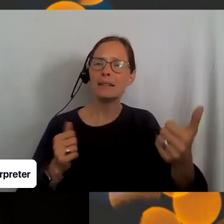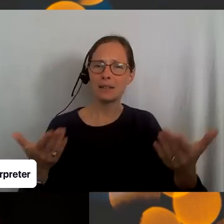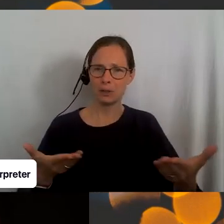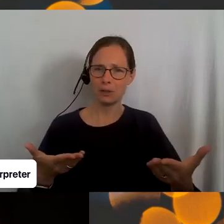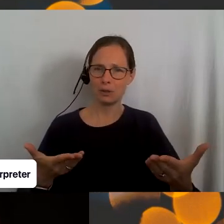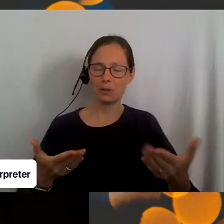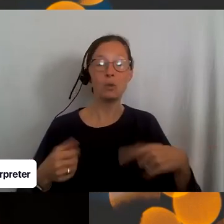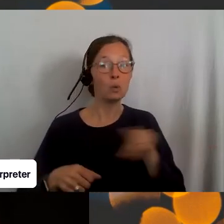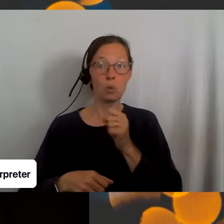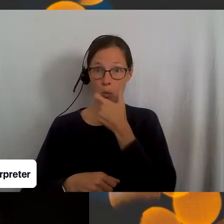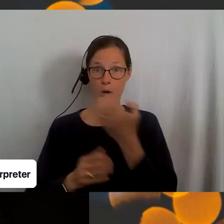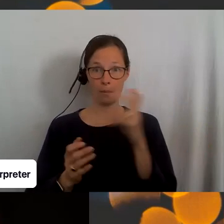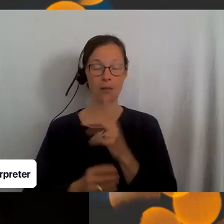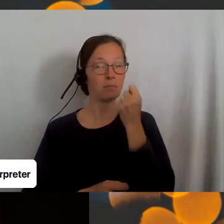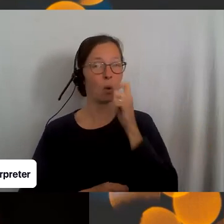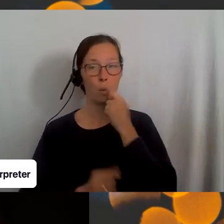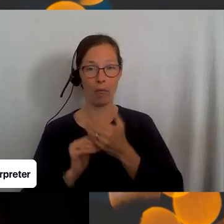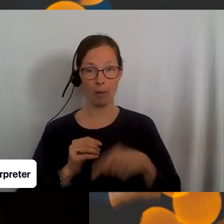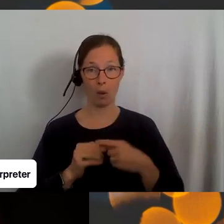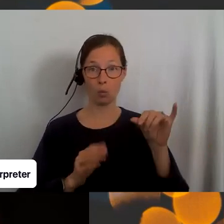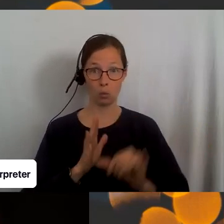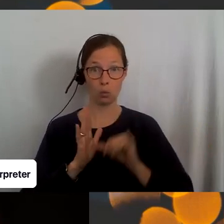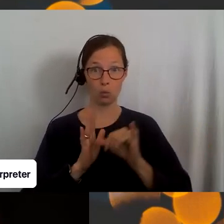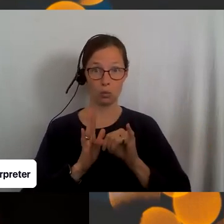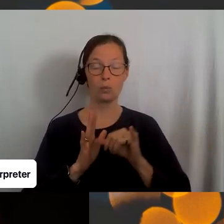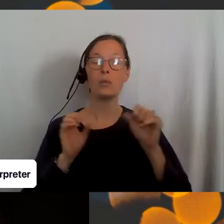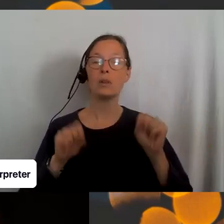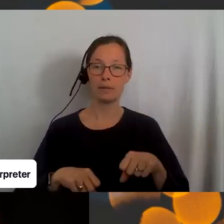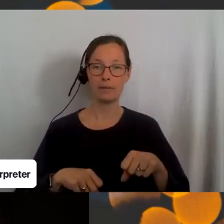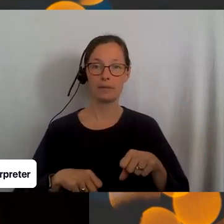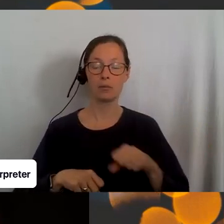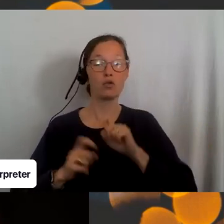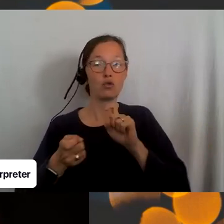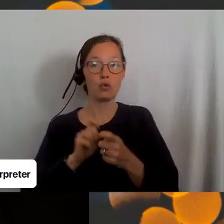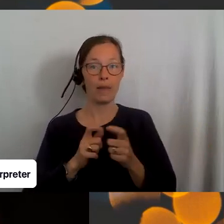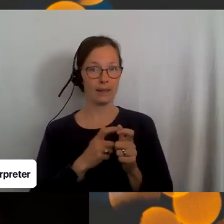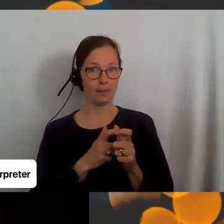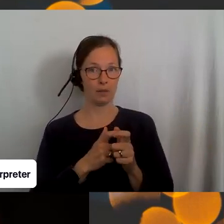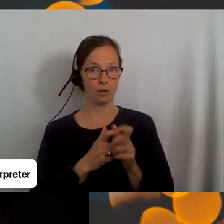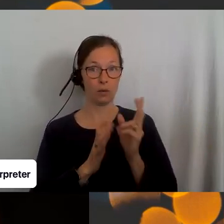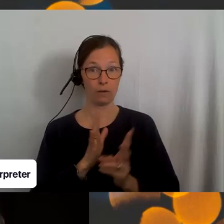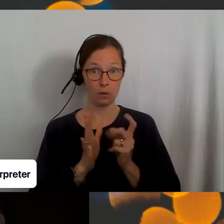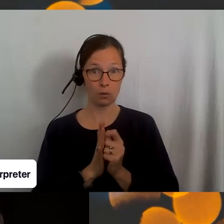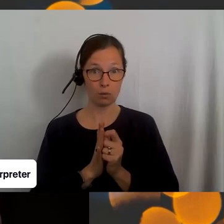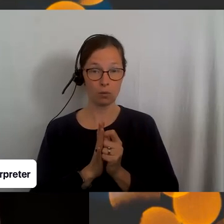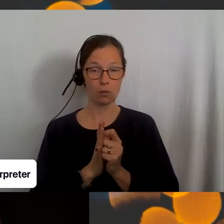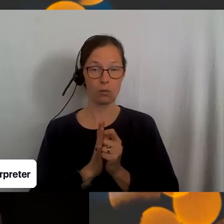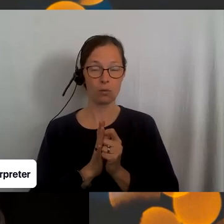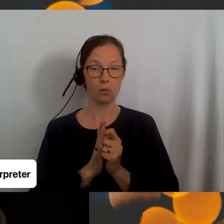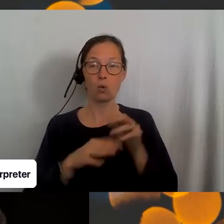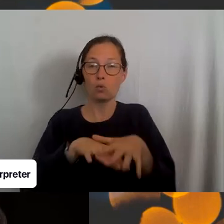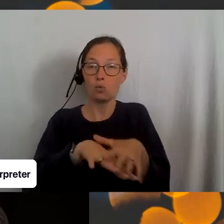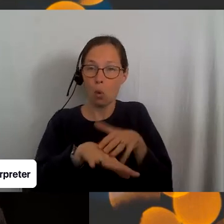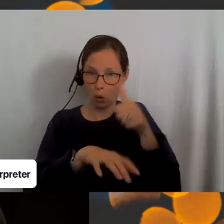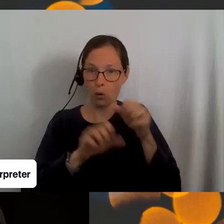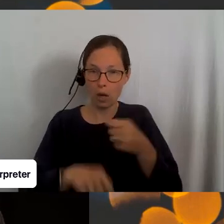can watch it back. The cool thing about YouTube also is that you can set the speed of your video to lower settings so it goes